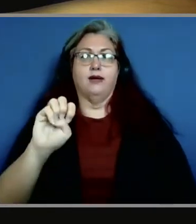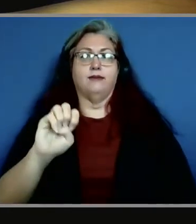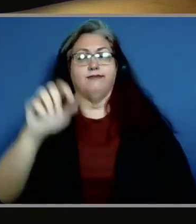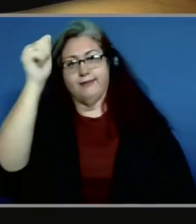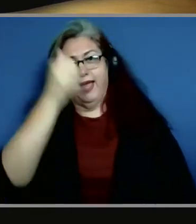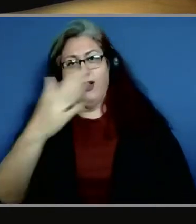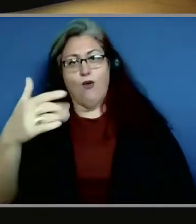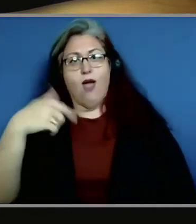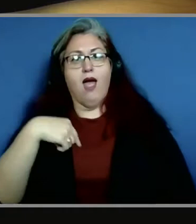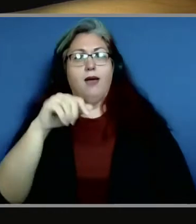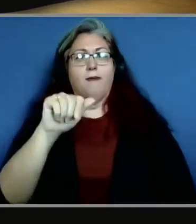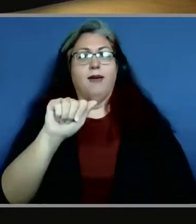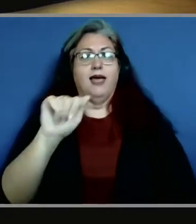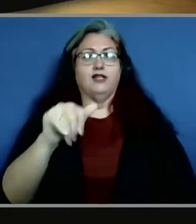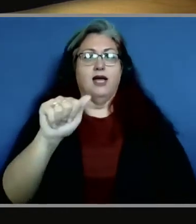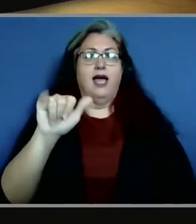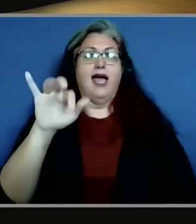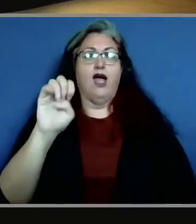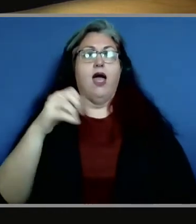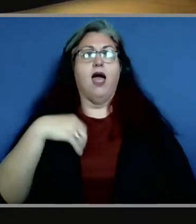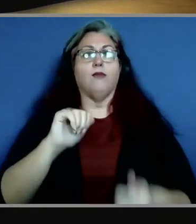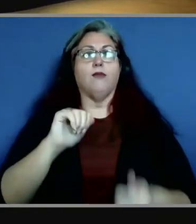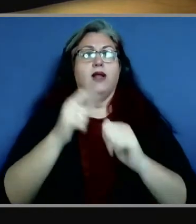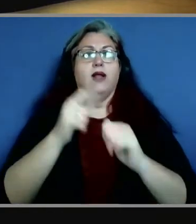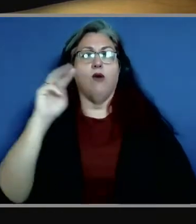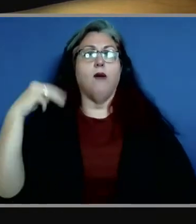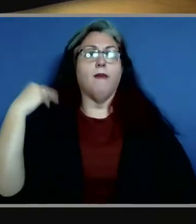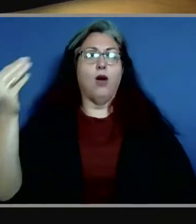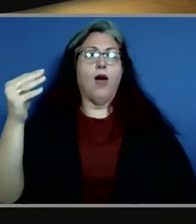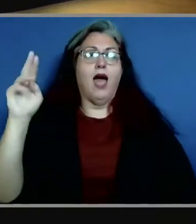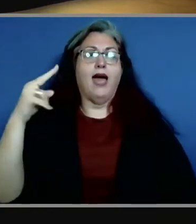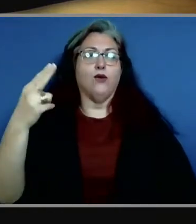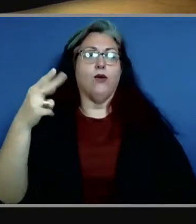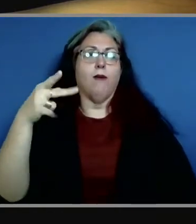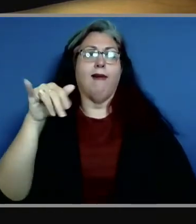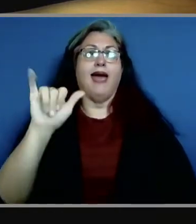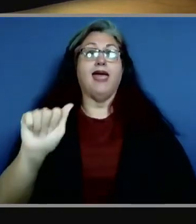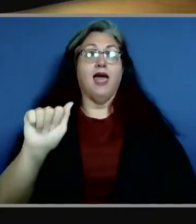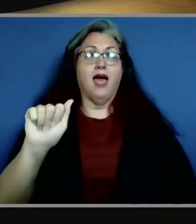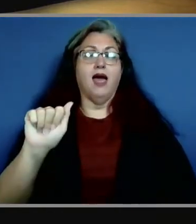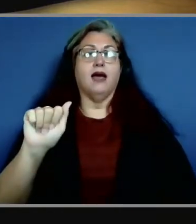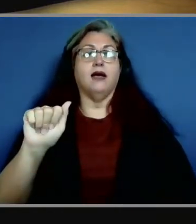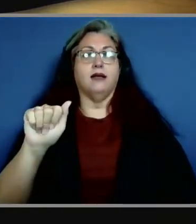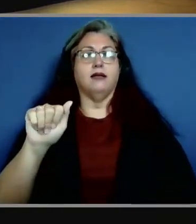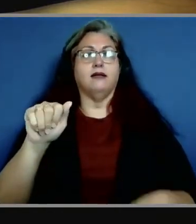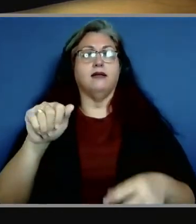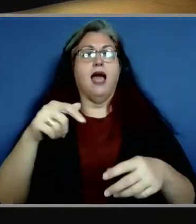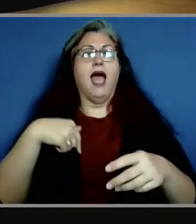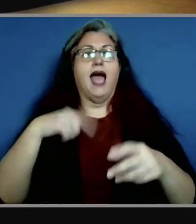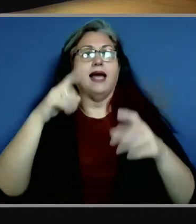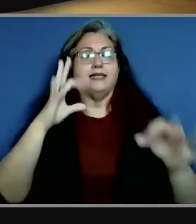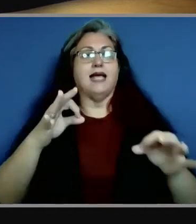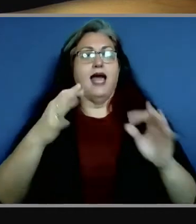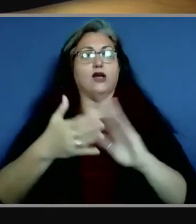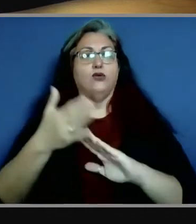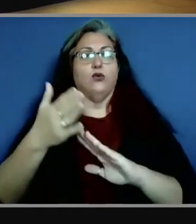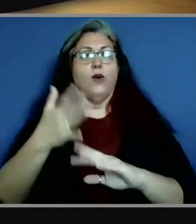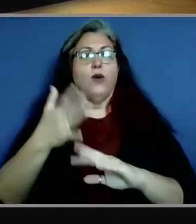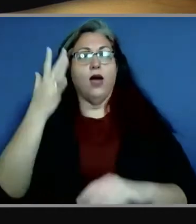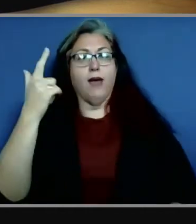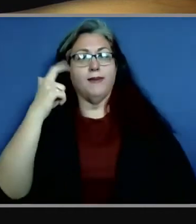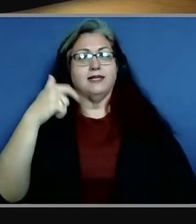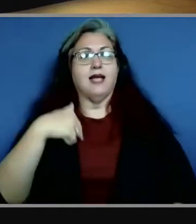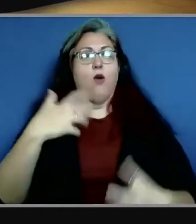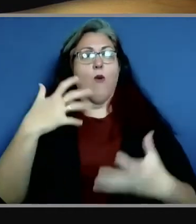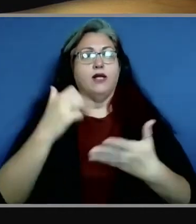Aloha, I am Asia Iyer, and I am running for the Makawao Haiku Paia seat. And I decided to run for county council because I want to